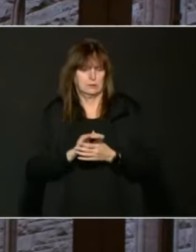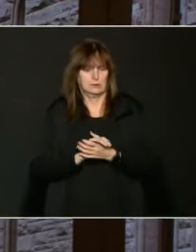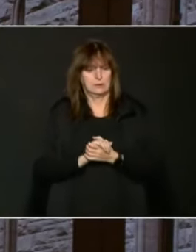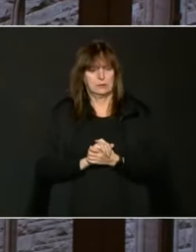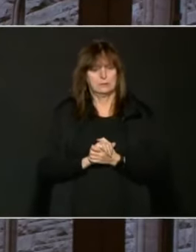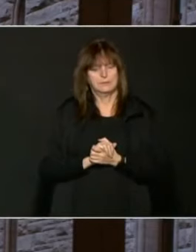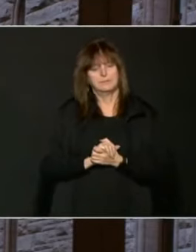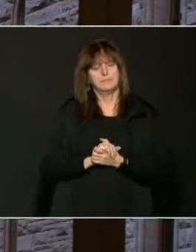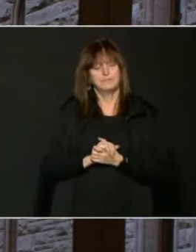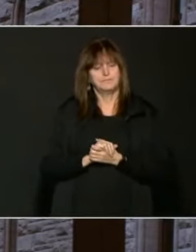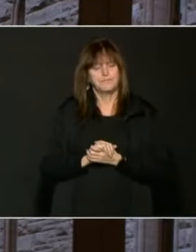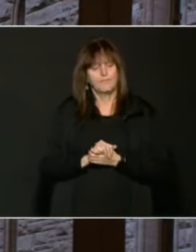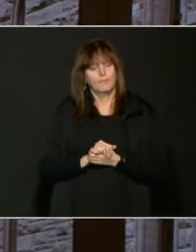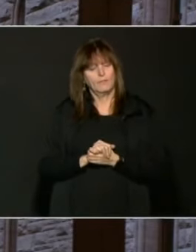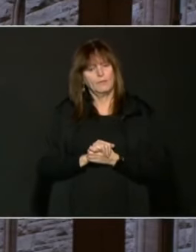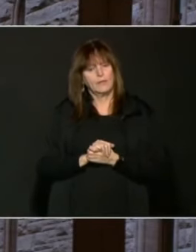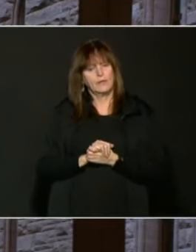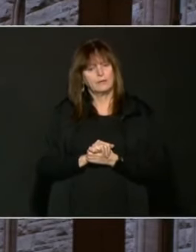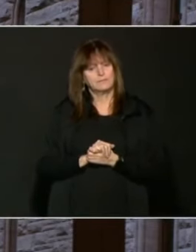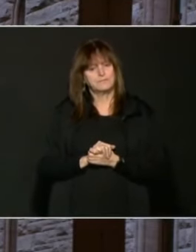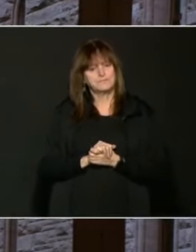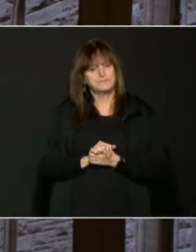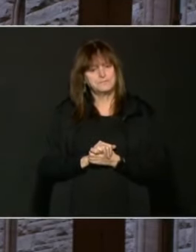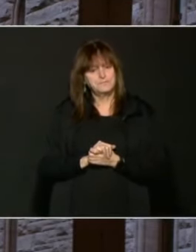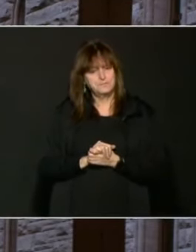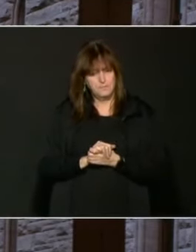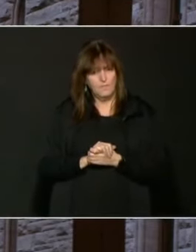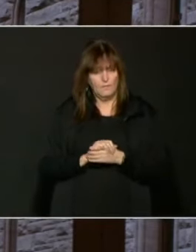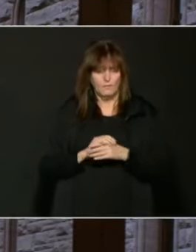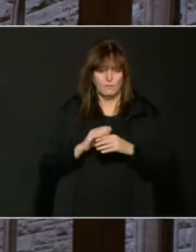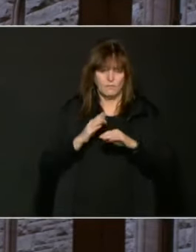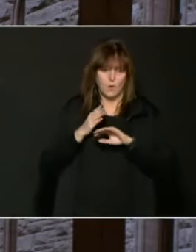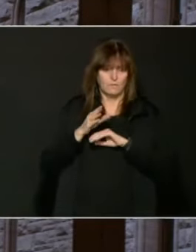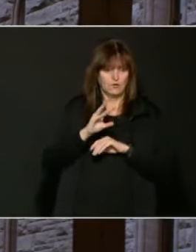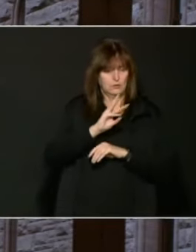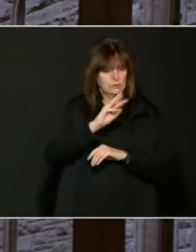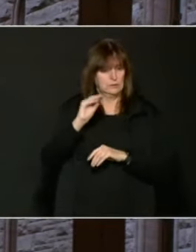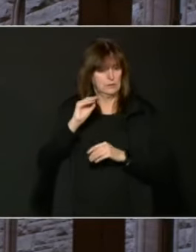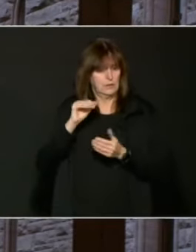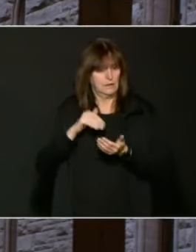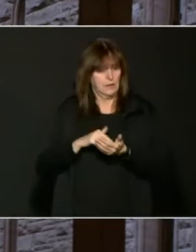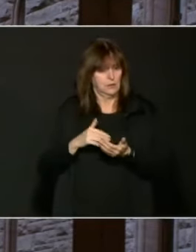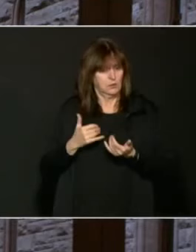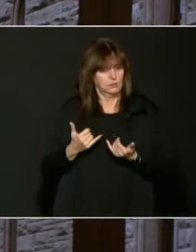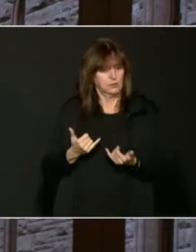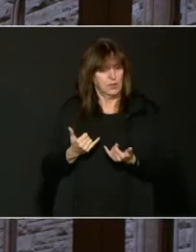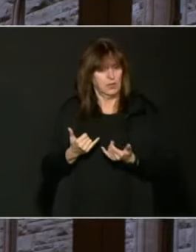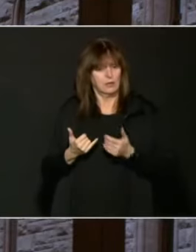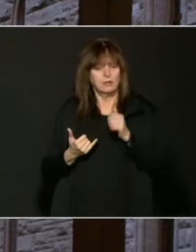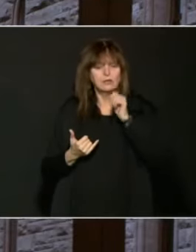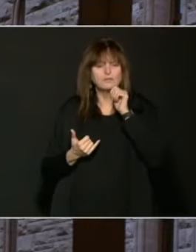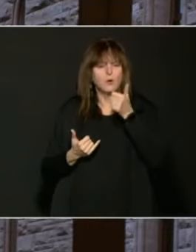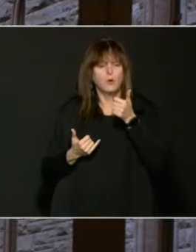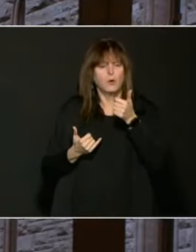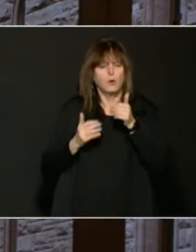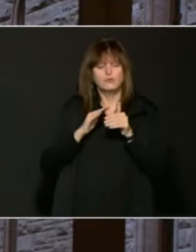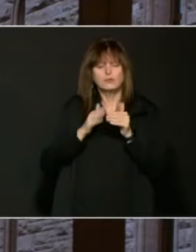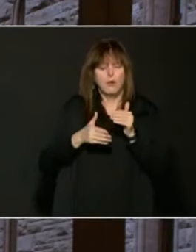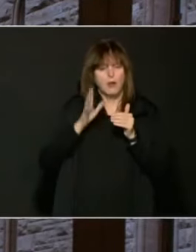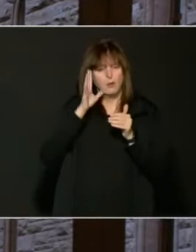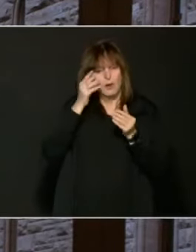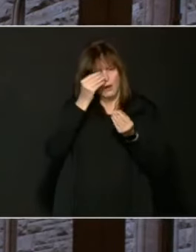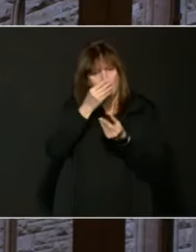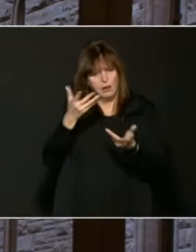having another over 60,000 processing for reporting again tomorrow. So the volume of testing during the middle of the week is not